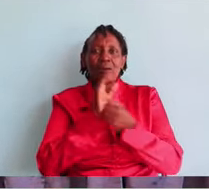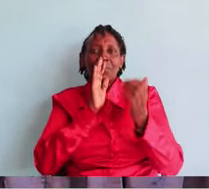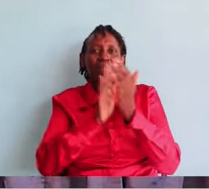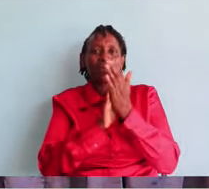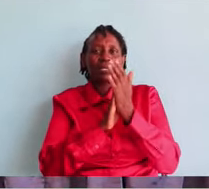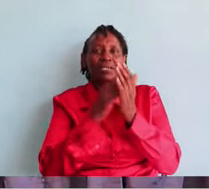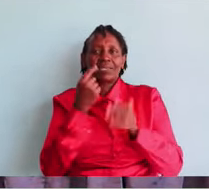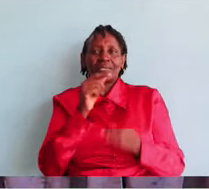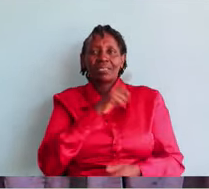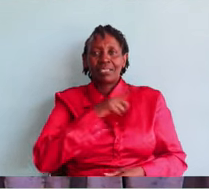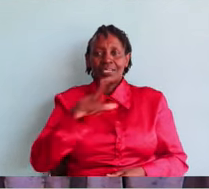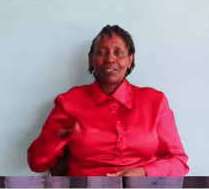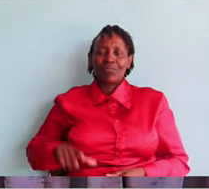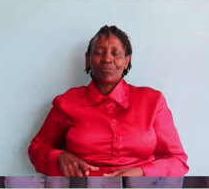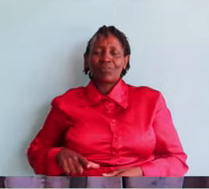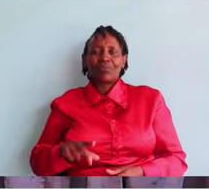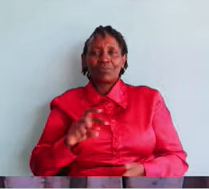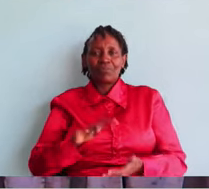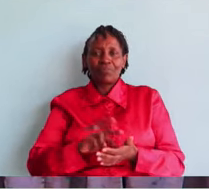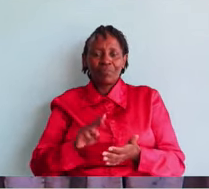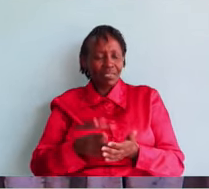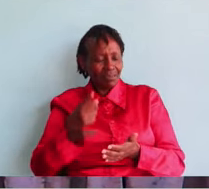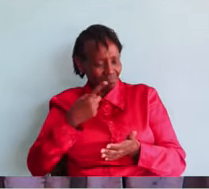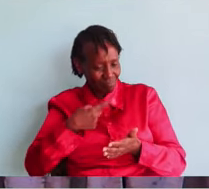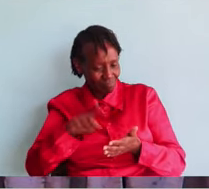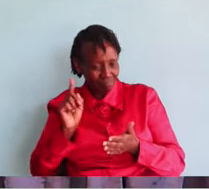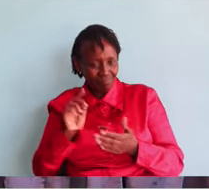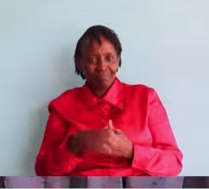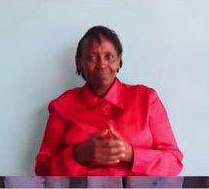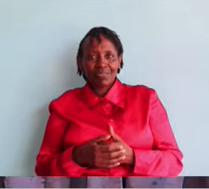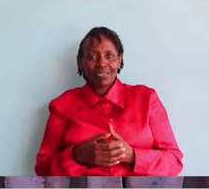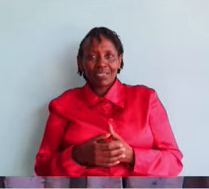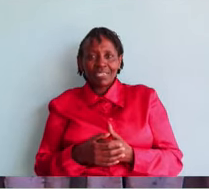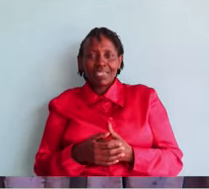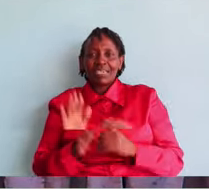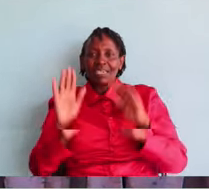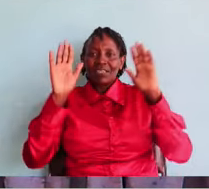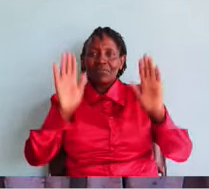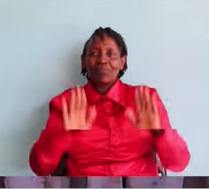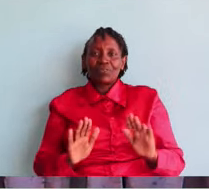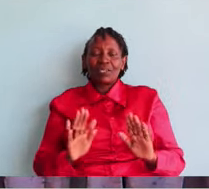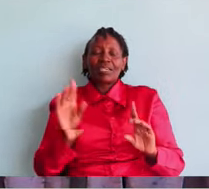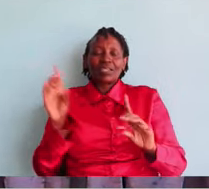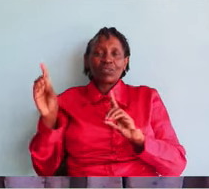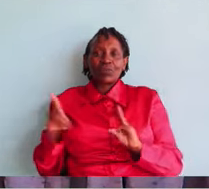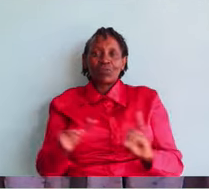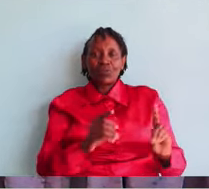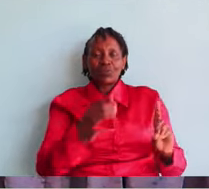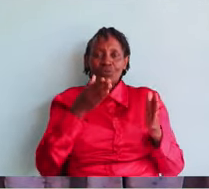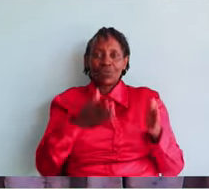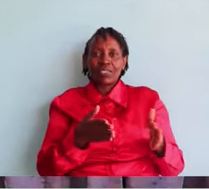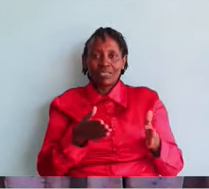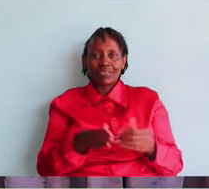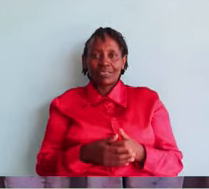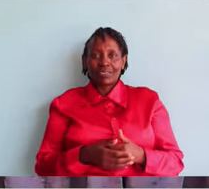Lord, you really mean it. And I suggest that it is good for us to do this. I used to hear